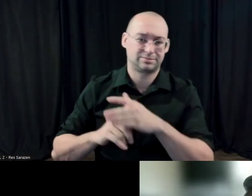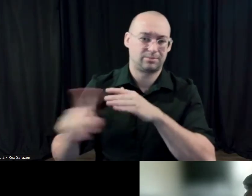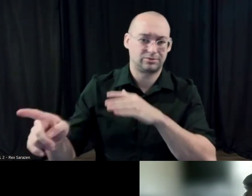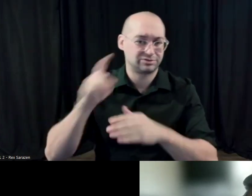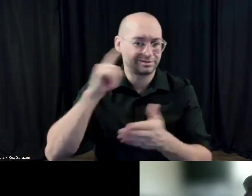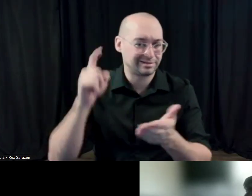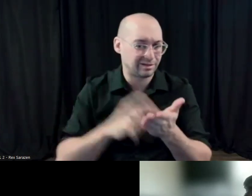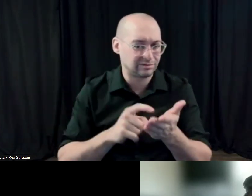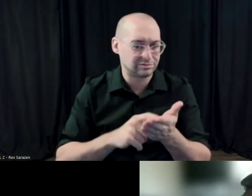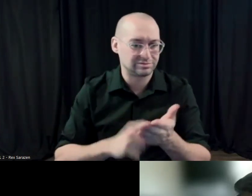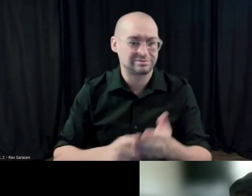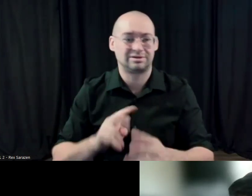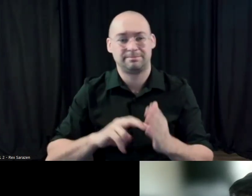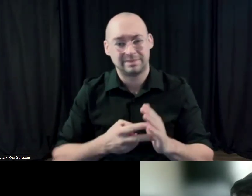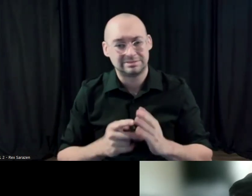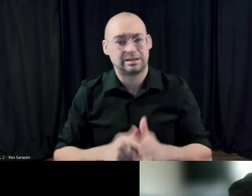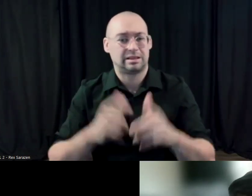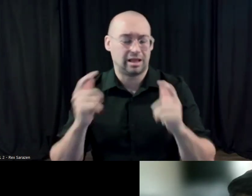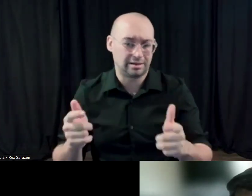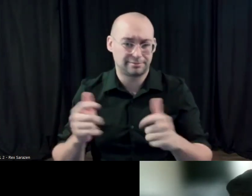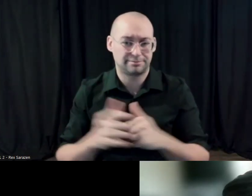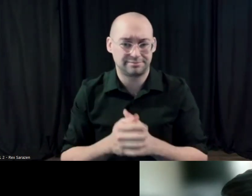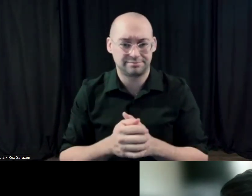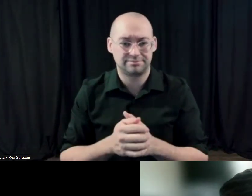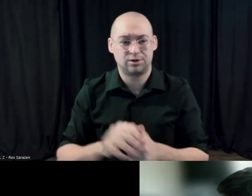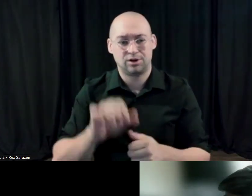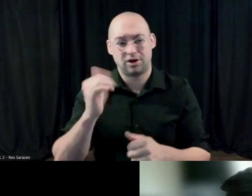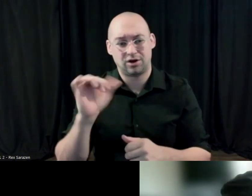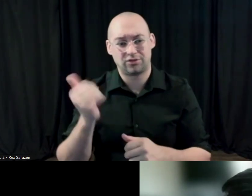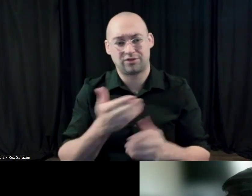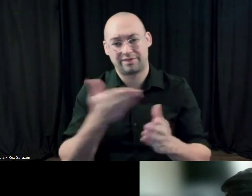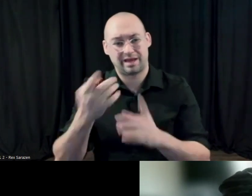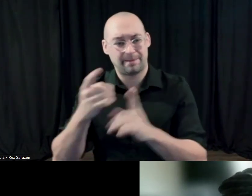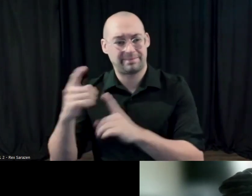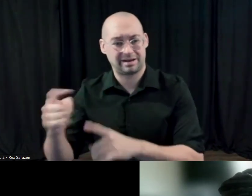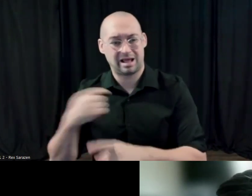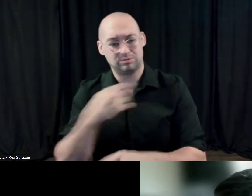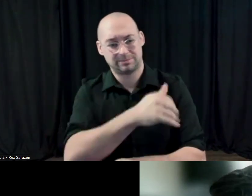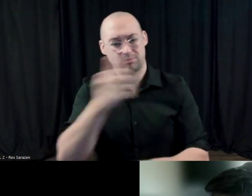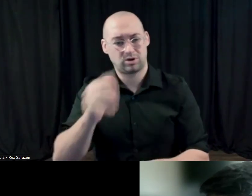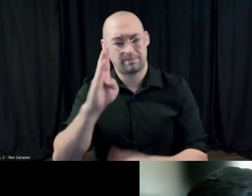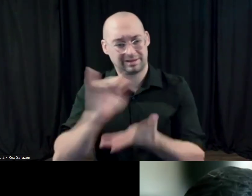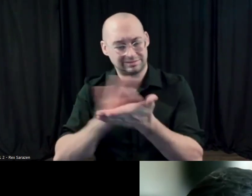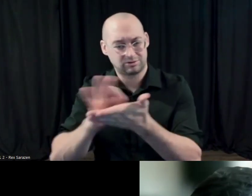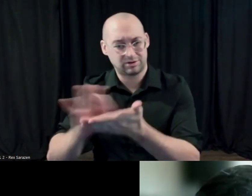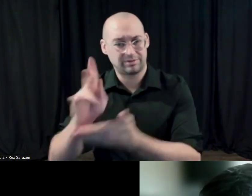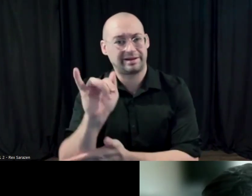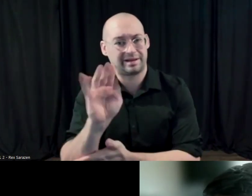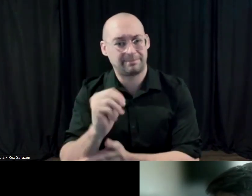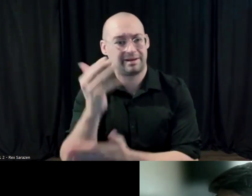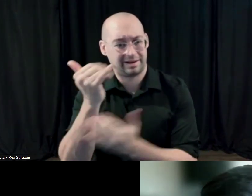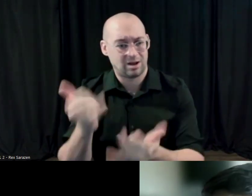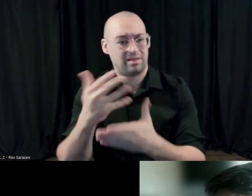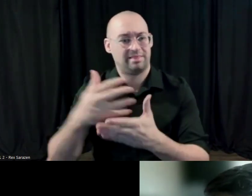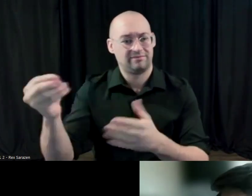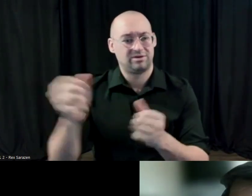and it means a lot. The other coincidence, of course, I was appointed by Secretary Kim, and now I'm leaving with the